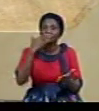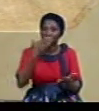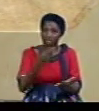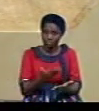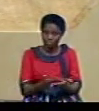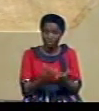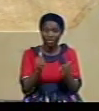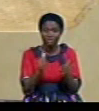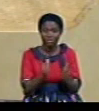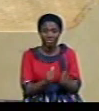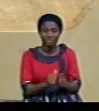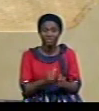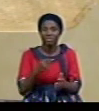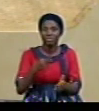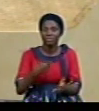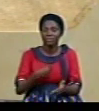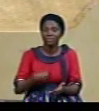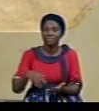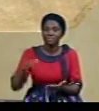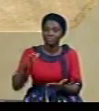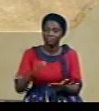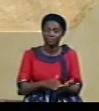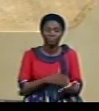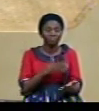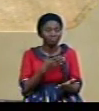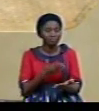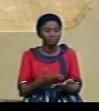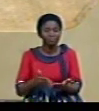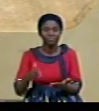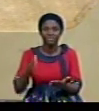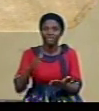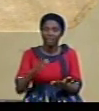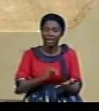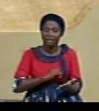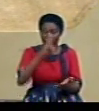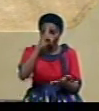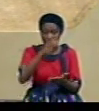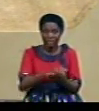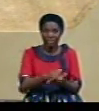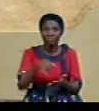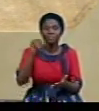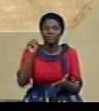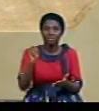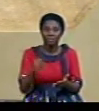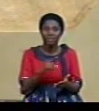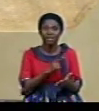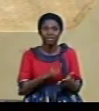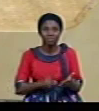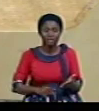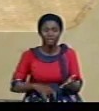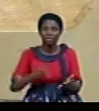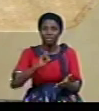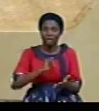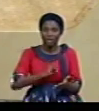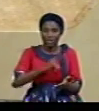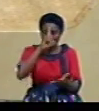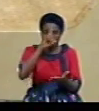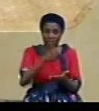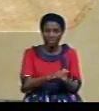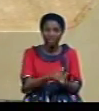it is where we lost it is why we don't yes